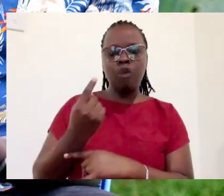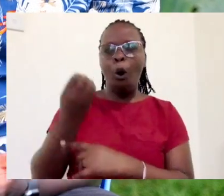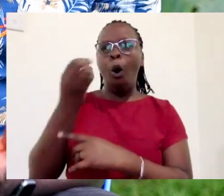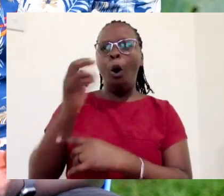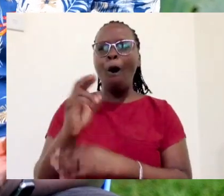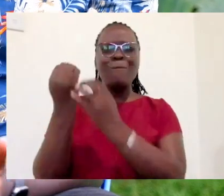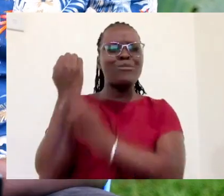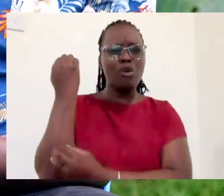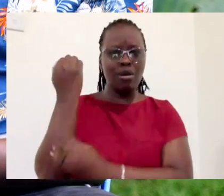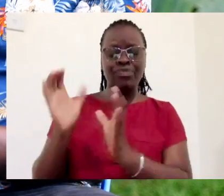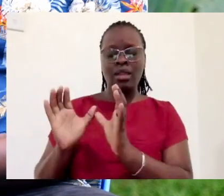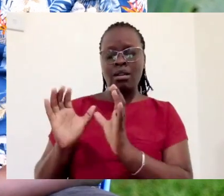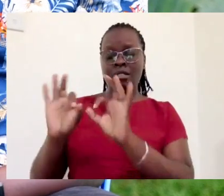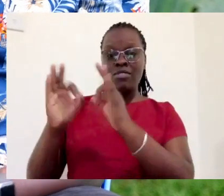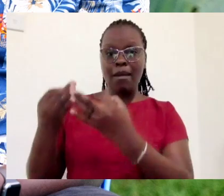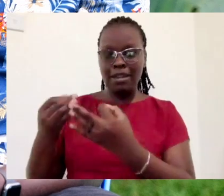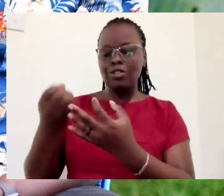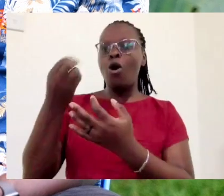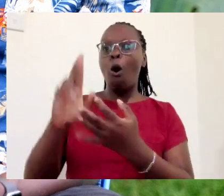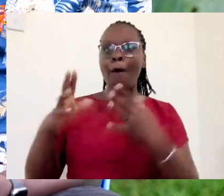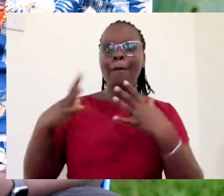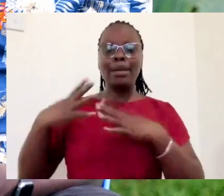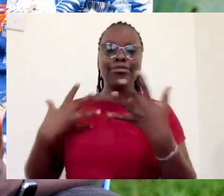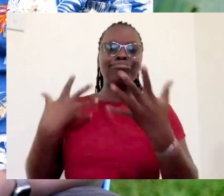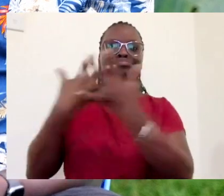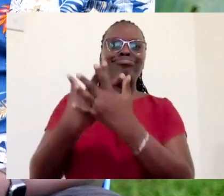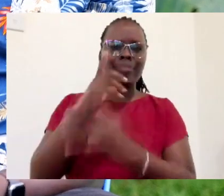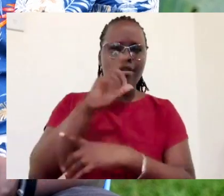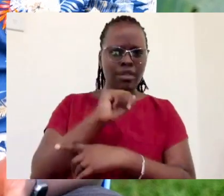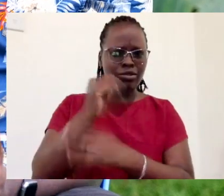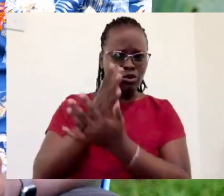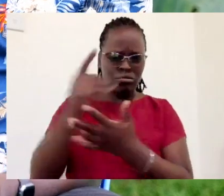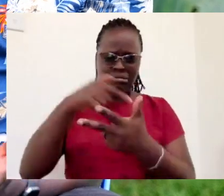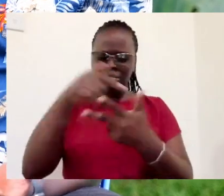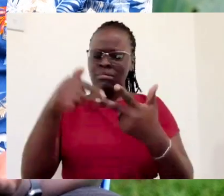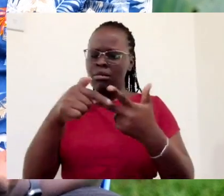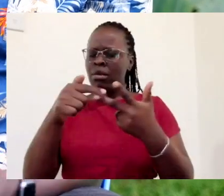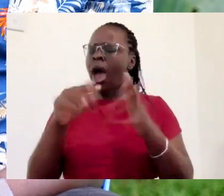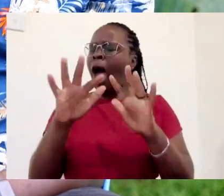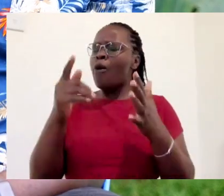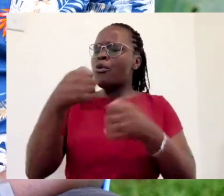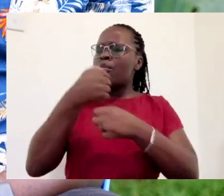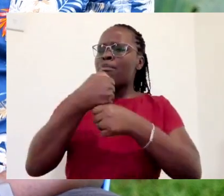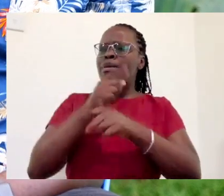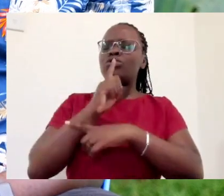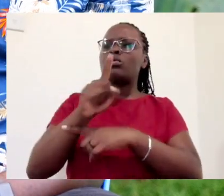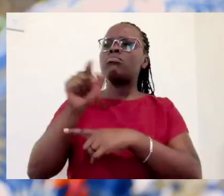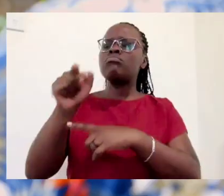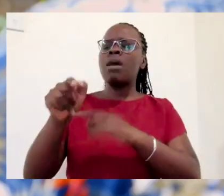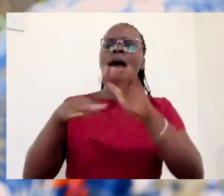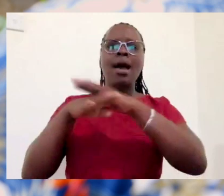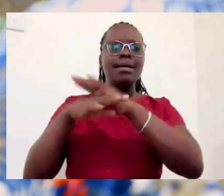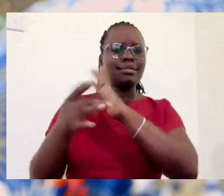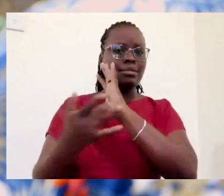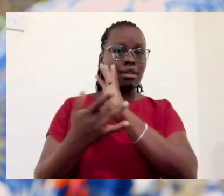young people who cannot afford school, or even inmates. How then do you ensure that EdTech reaches them in an inclusive way? Yeah, one